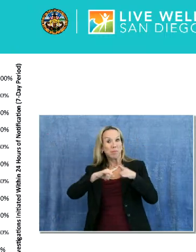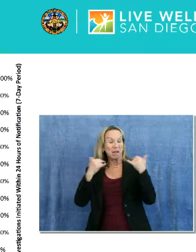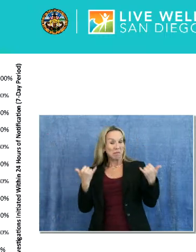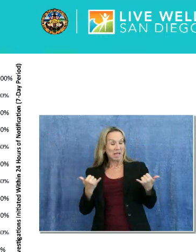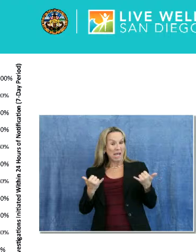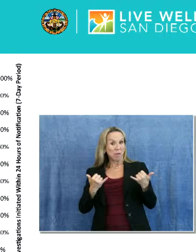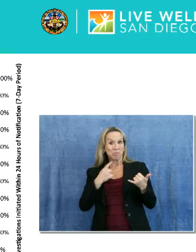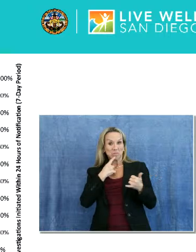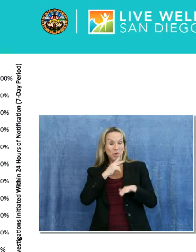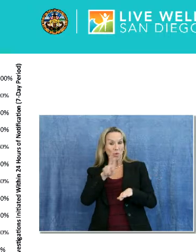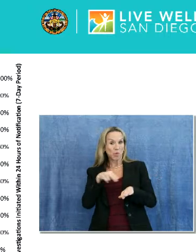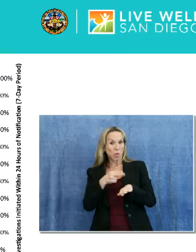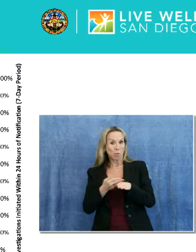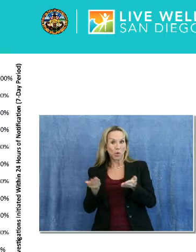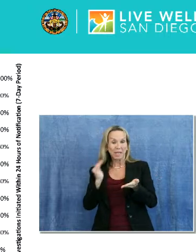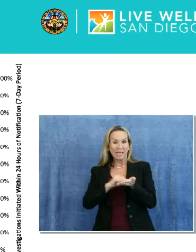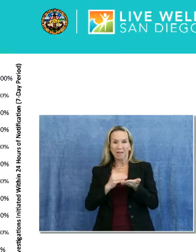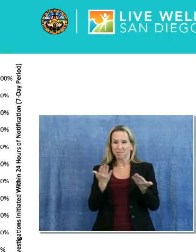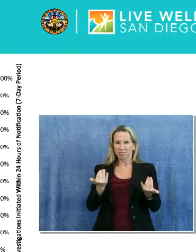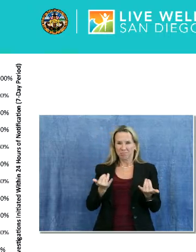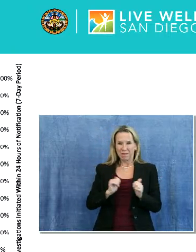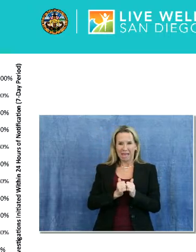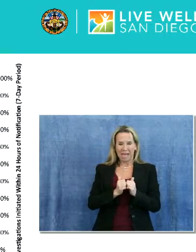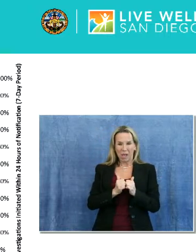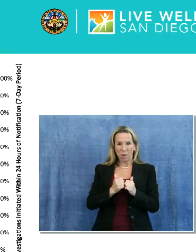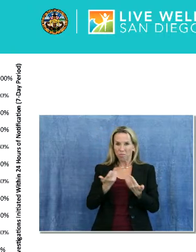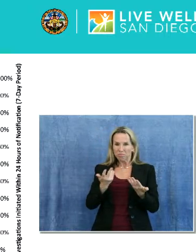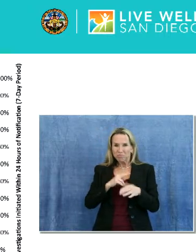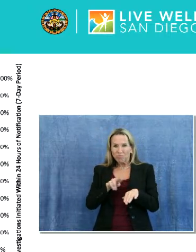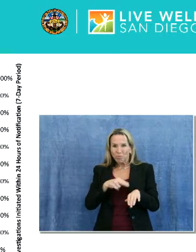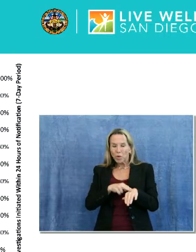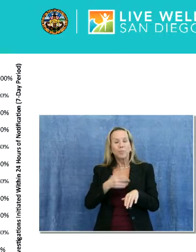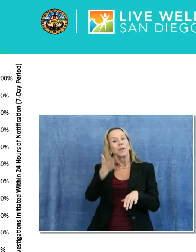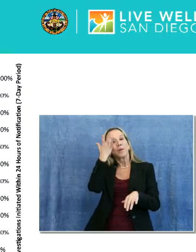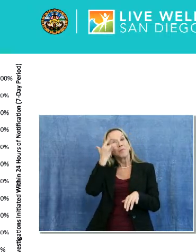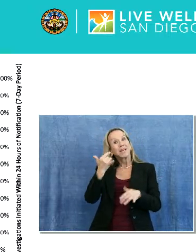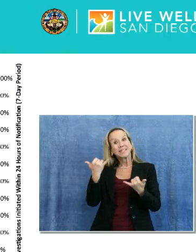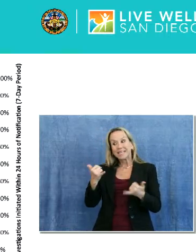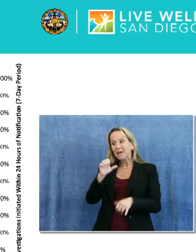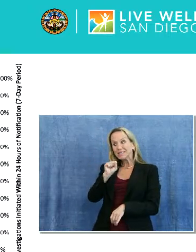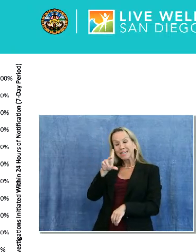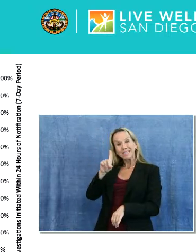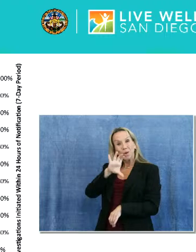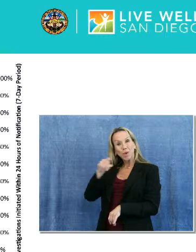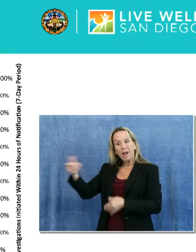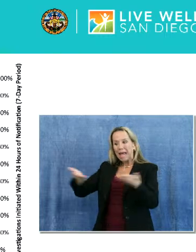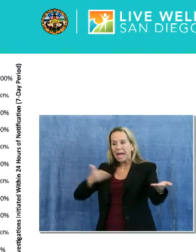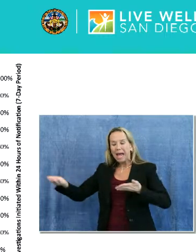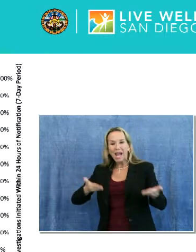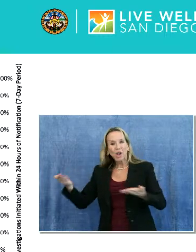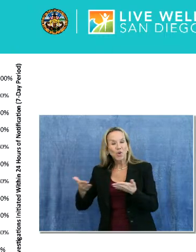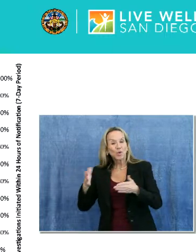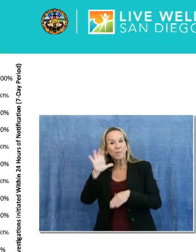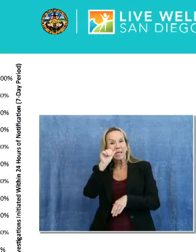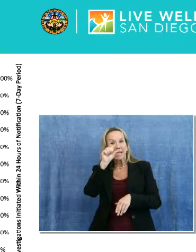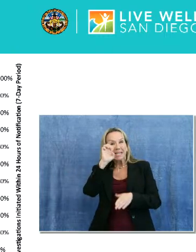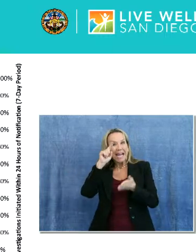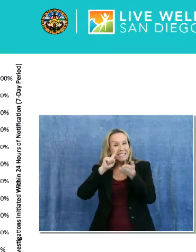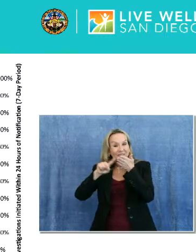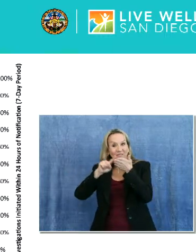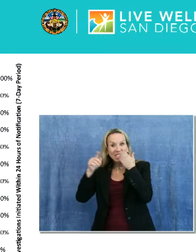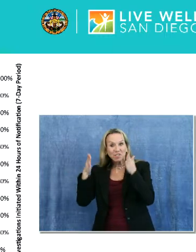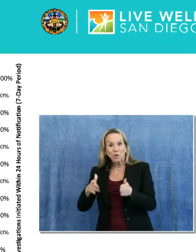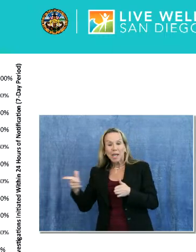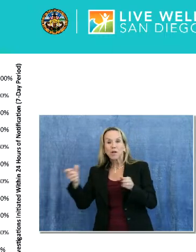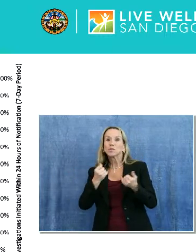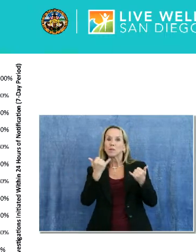due to the increase in the number of case investigators that have been hired by the County of San Diego. We are now at